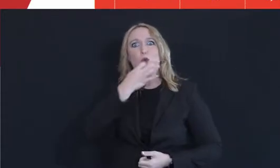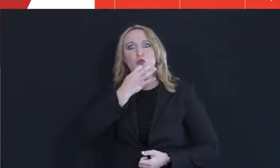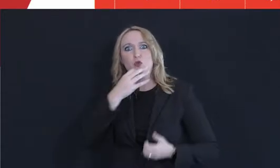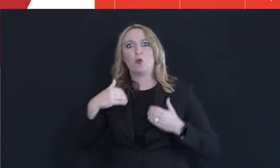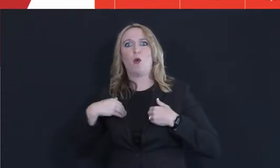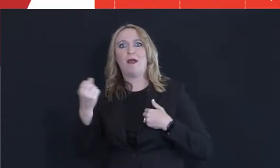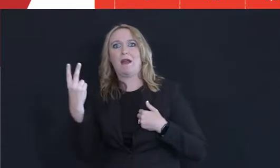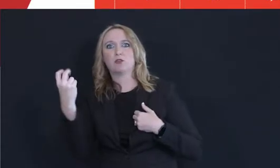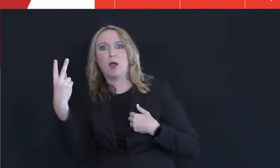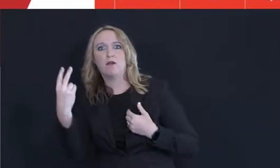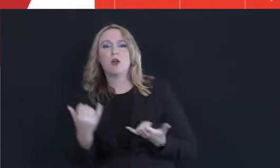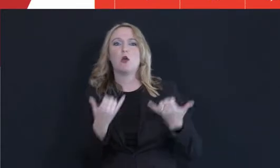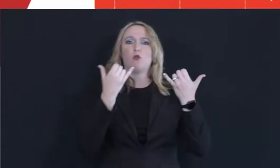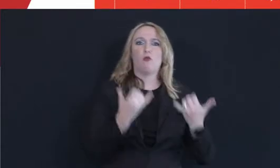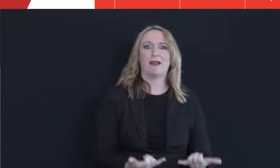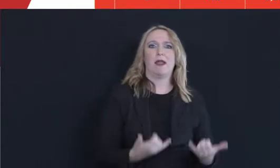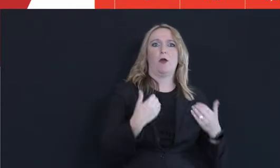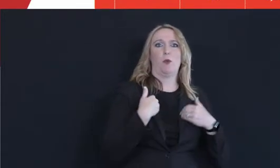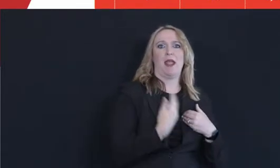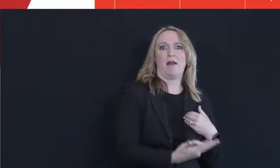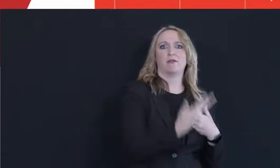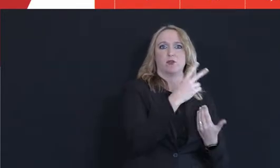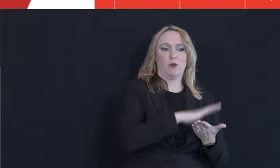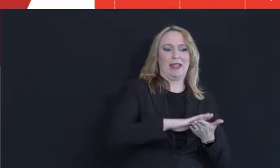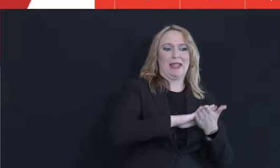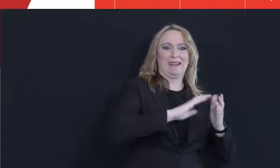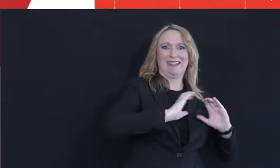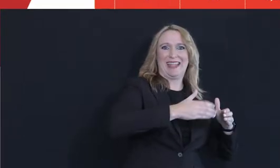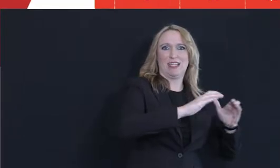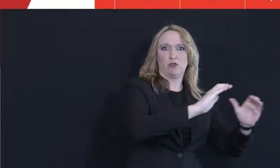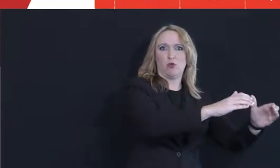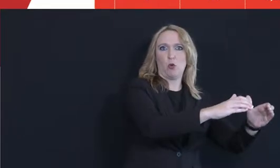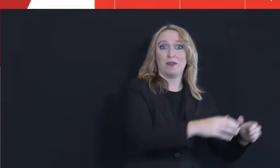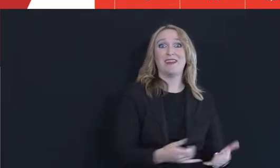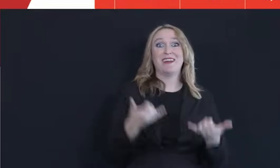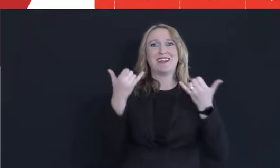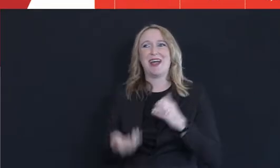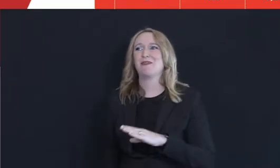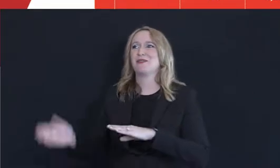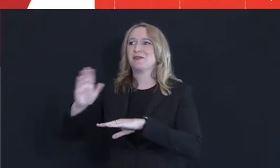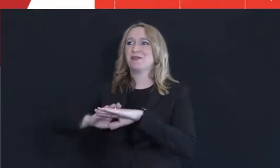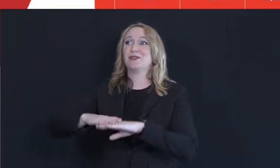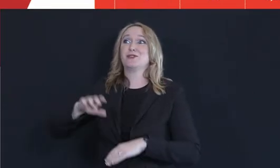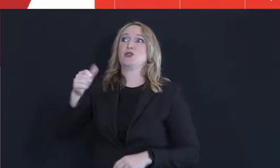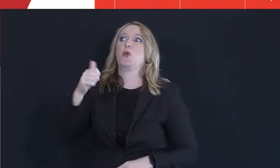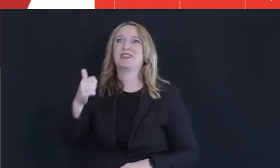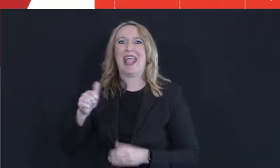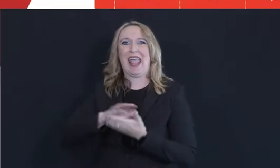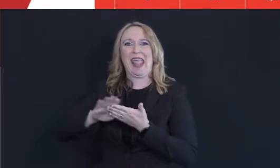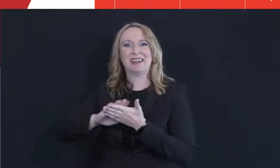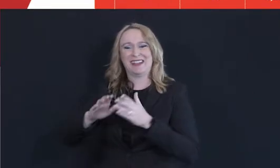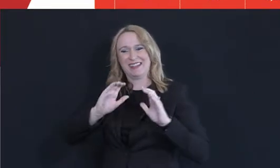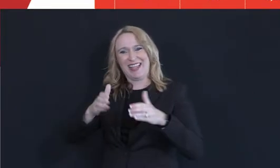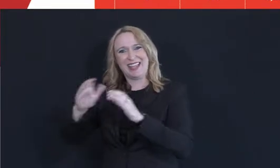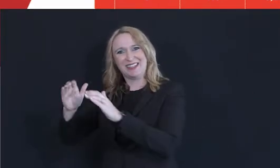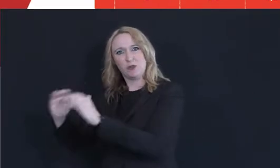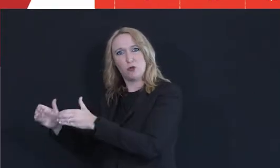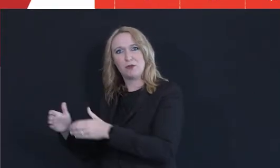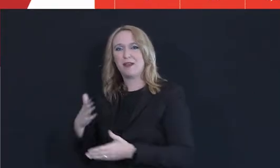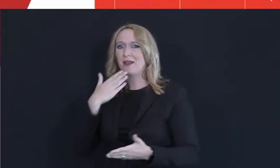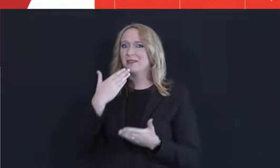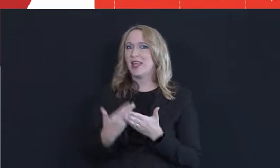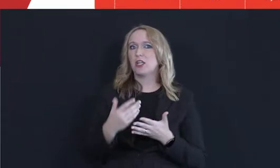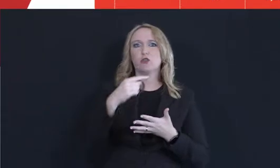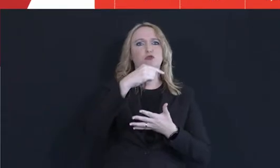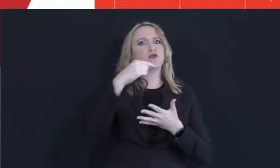litter abatement Crews because of this budget will go from three to ten liter abatement Crews thanks in special partnership with the Presbyterian night shelter